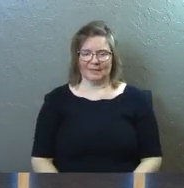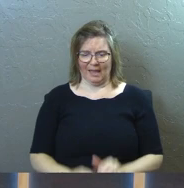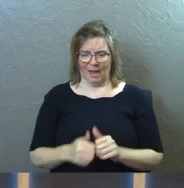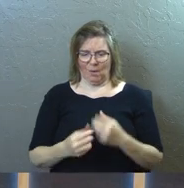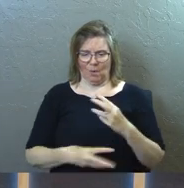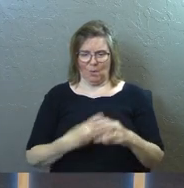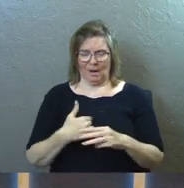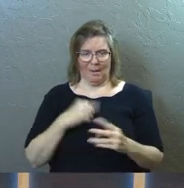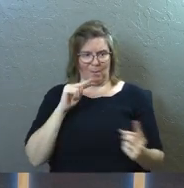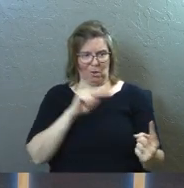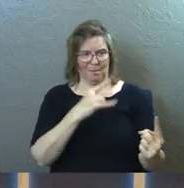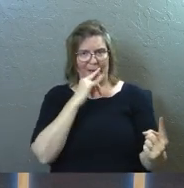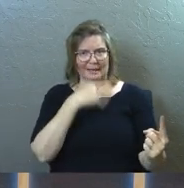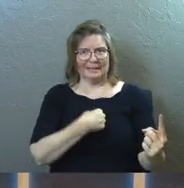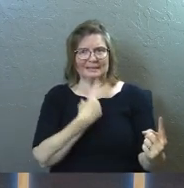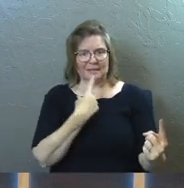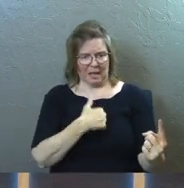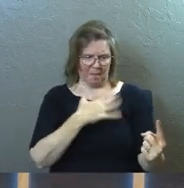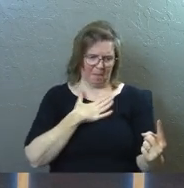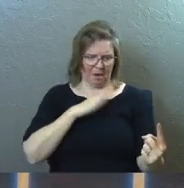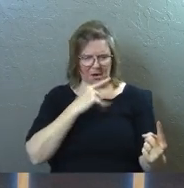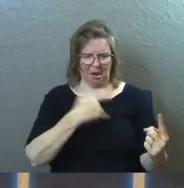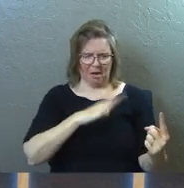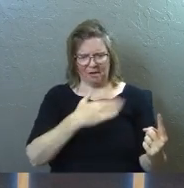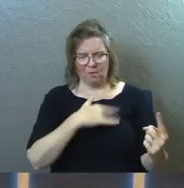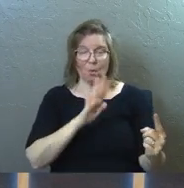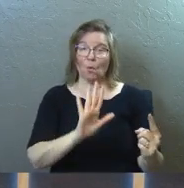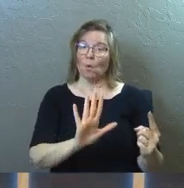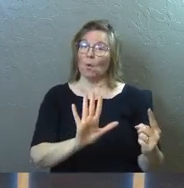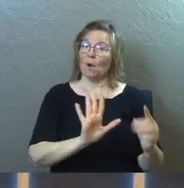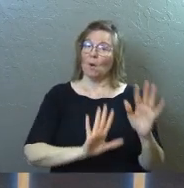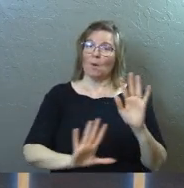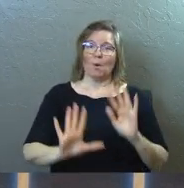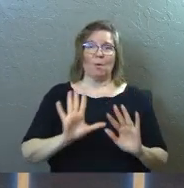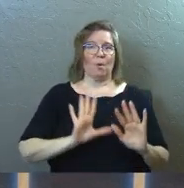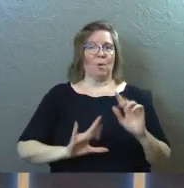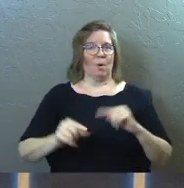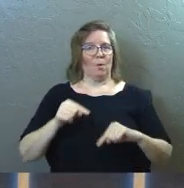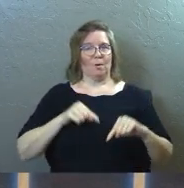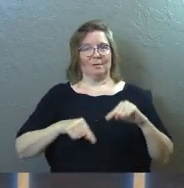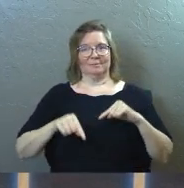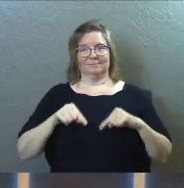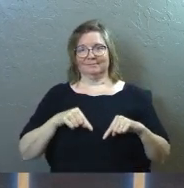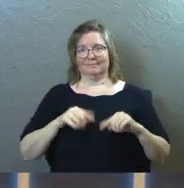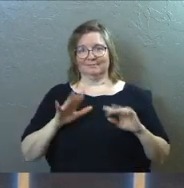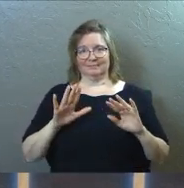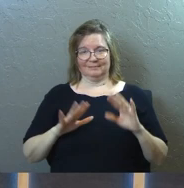How in the world am I looking at my kids saying, in my day, I never would have, whoa.